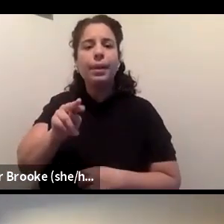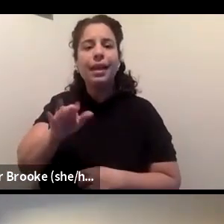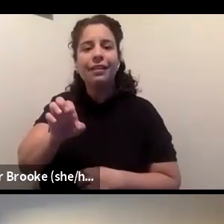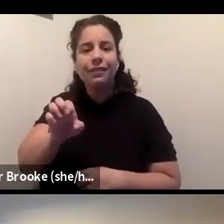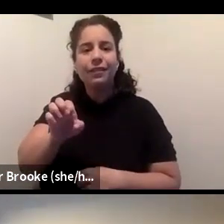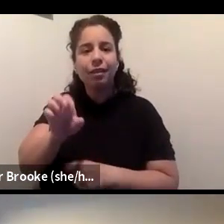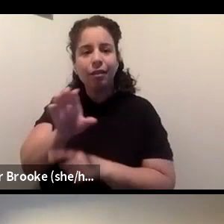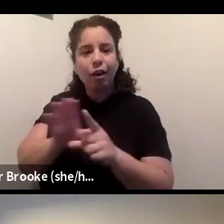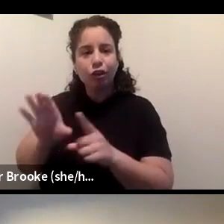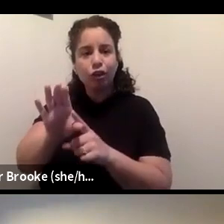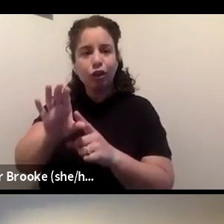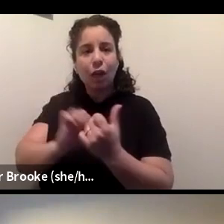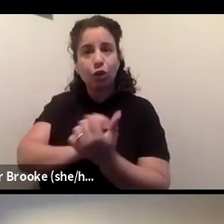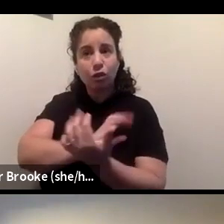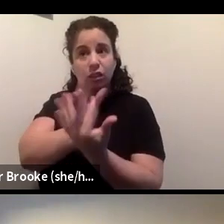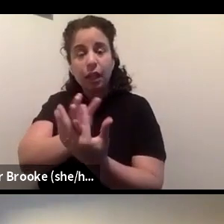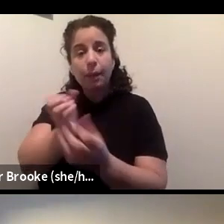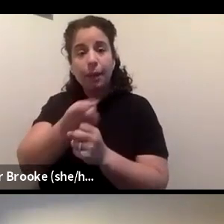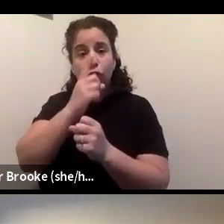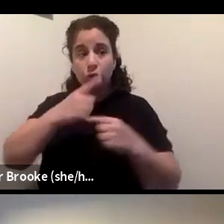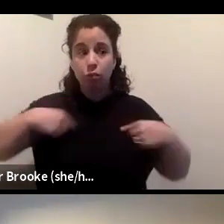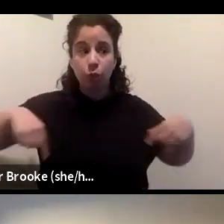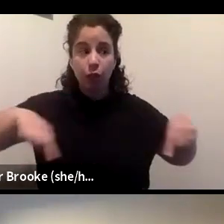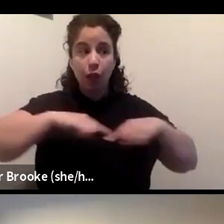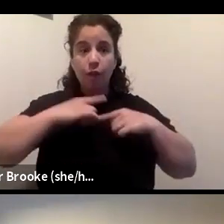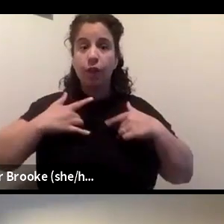in order to make sure that we are all participating.